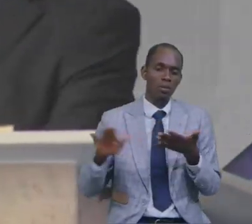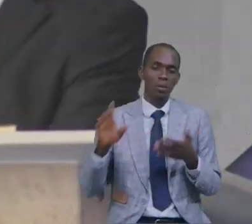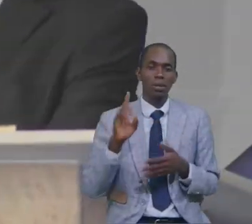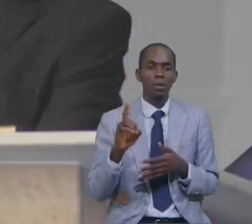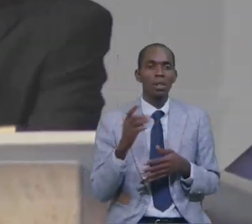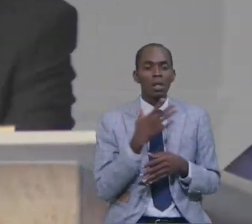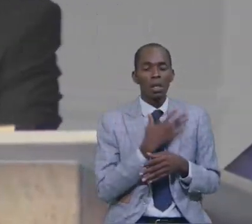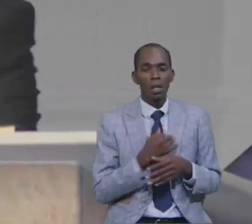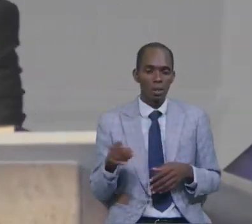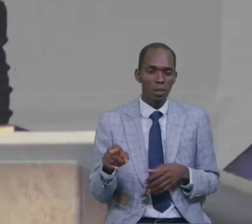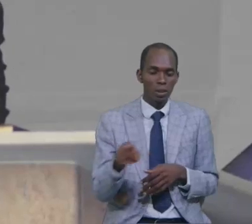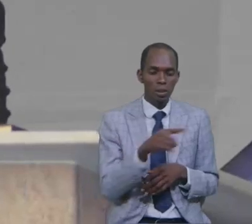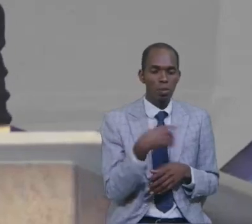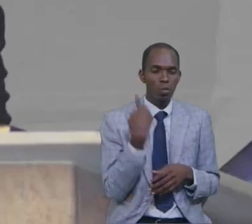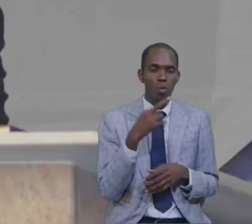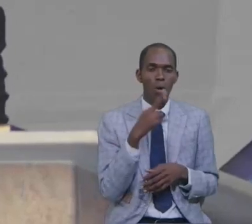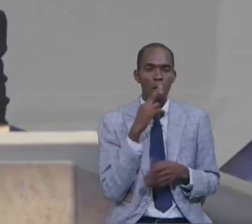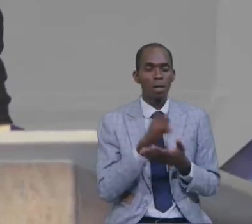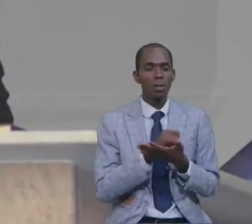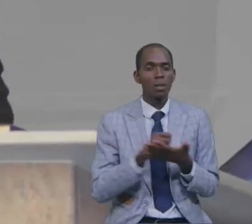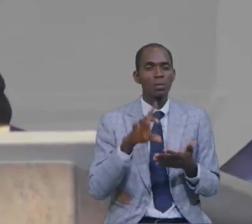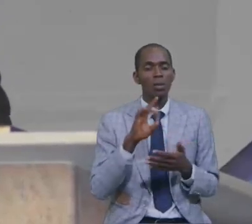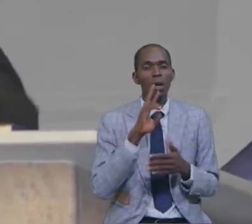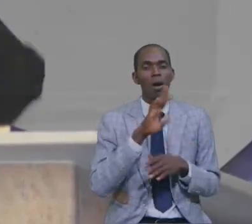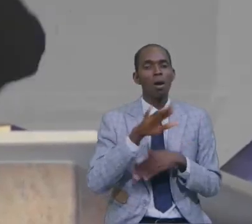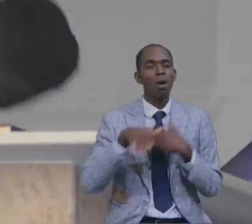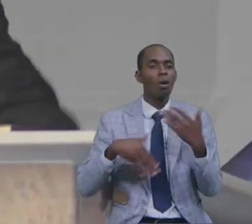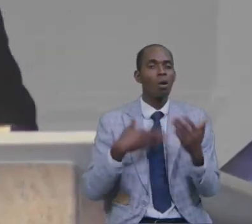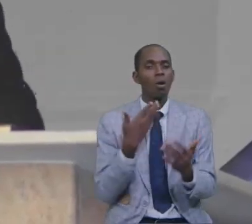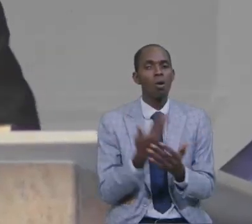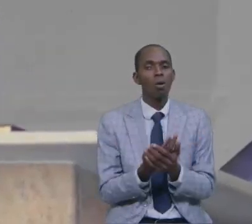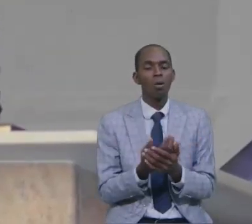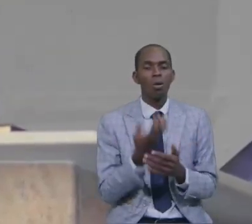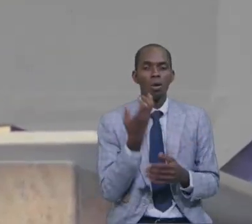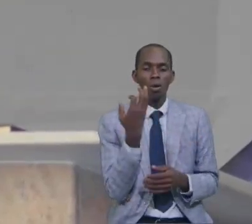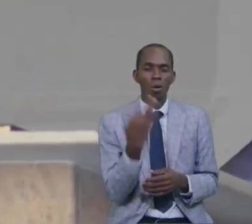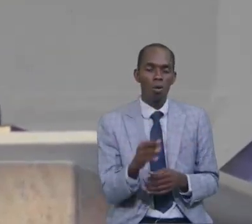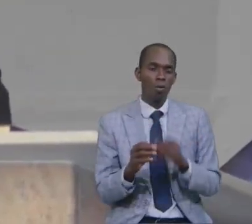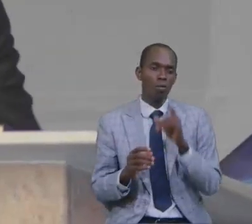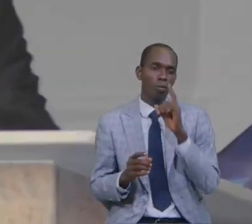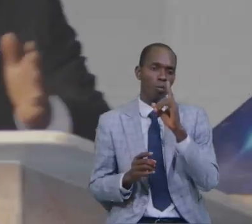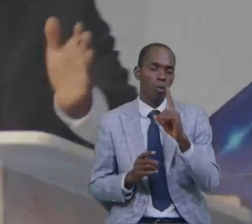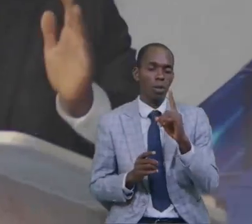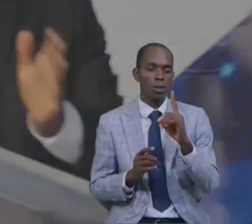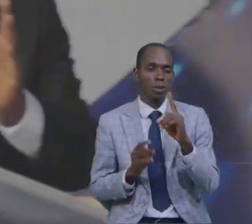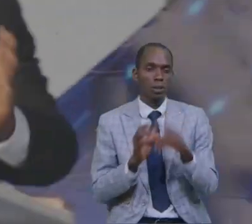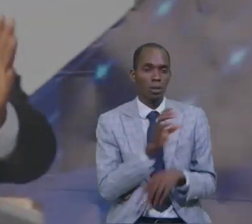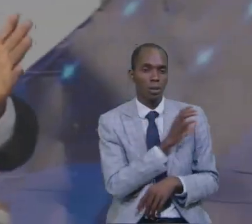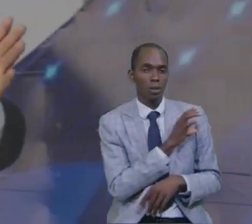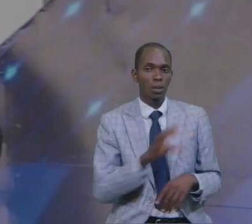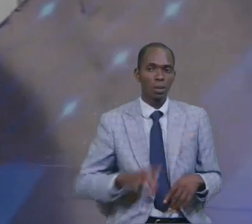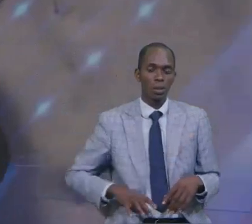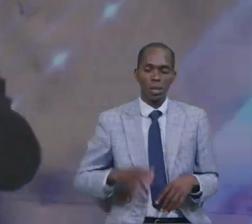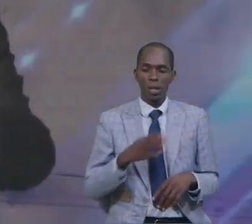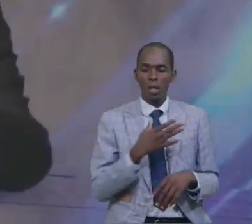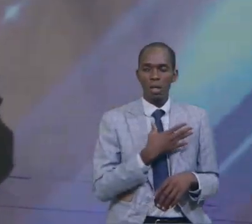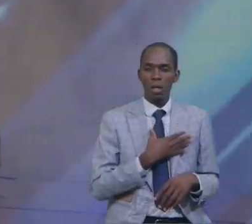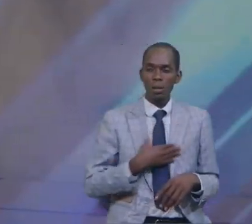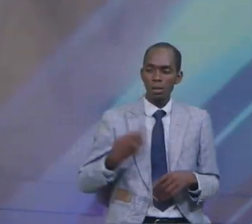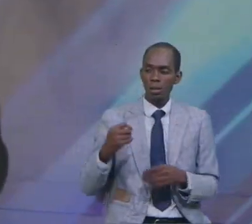Christ and the sanctified one, the sanctifier and the sanctified, they are all of